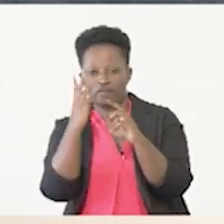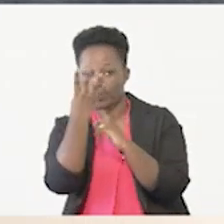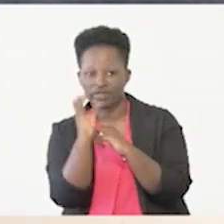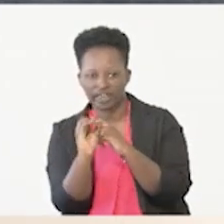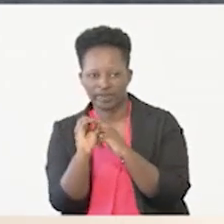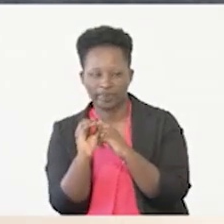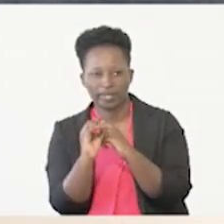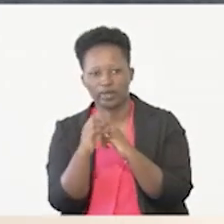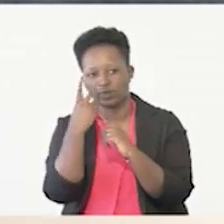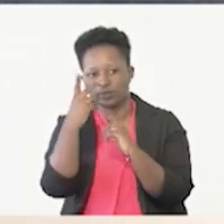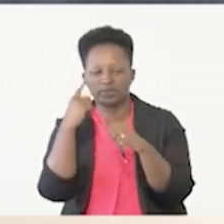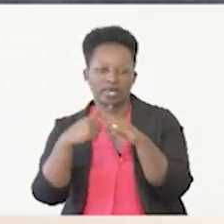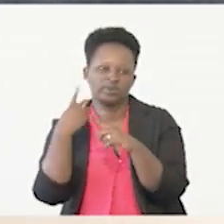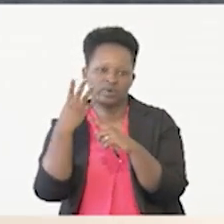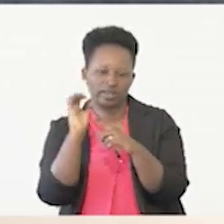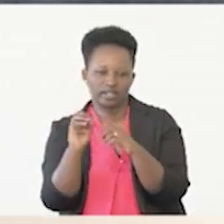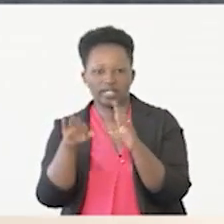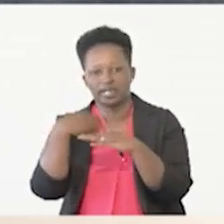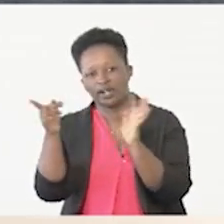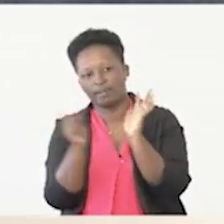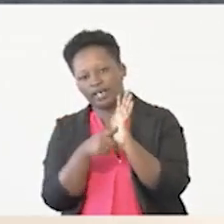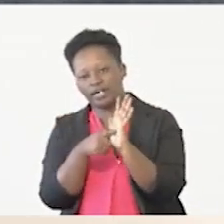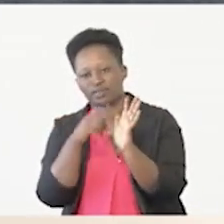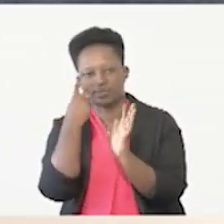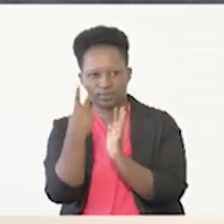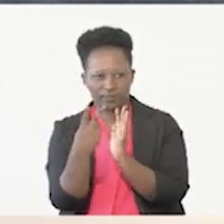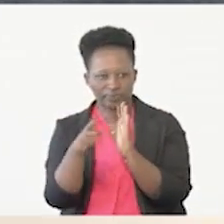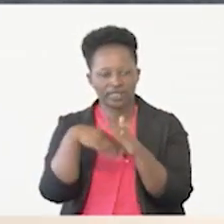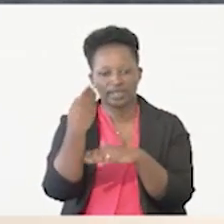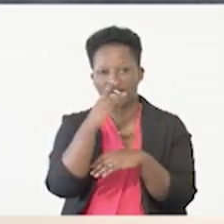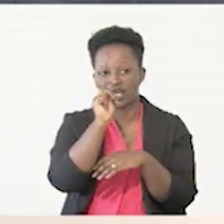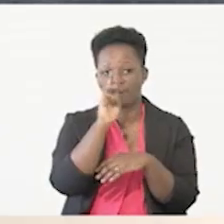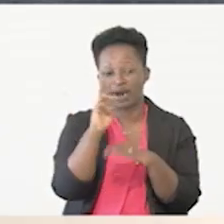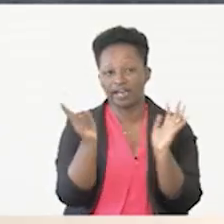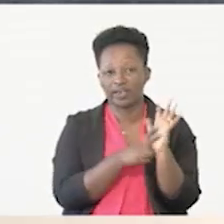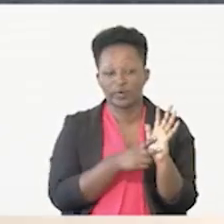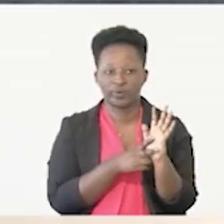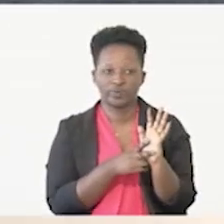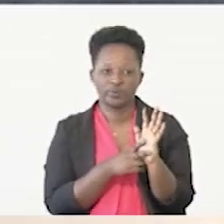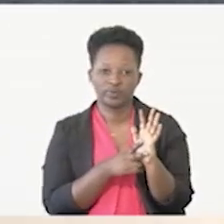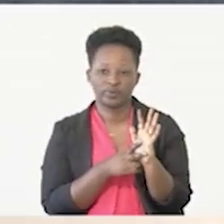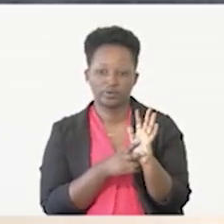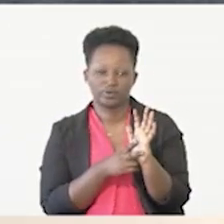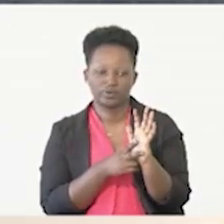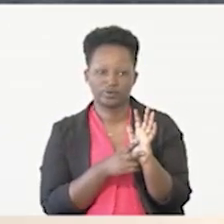40, 2 times 20, then minus 2. So what will be our marginal revenue?